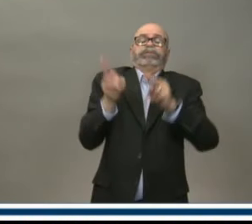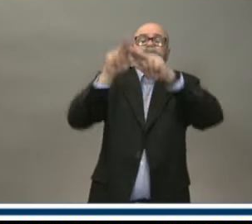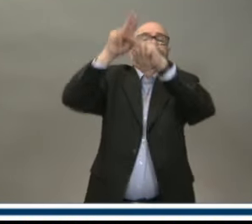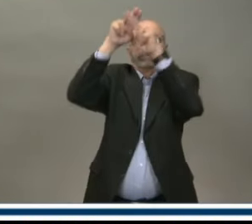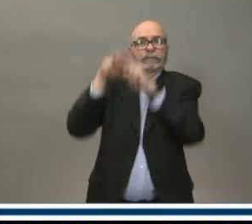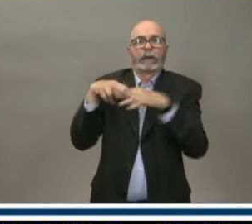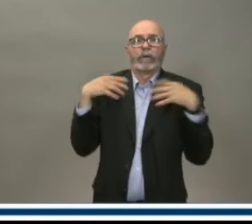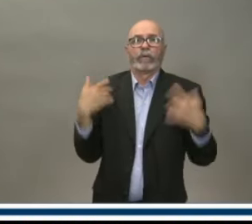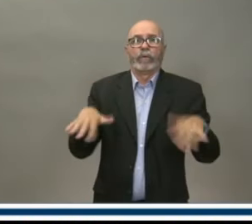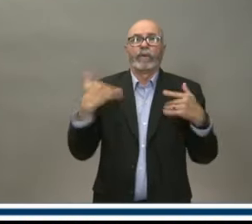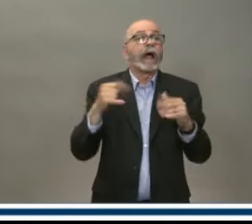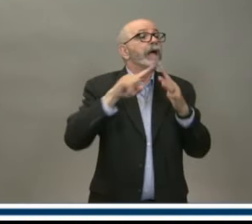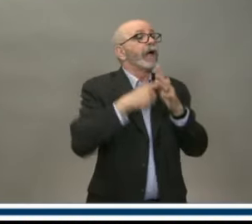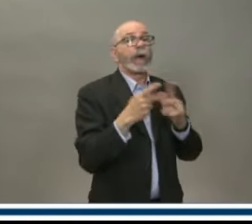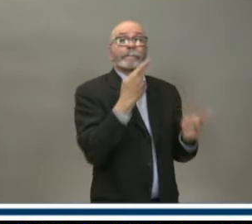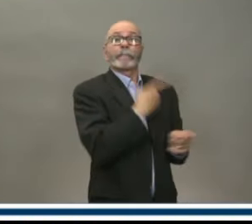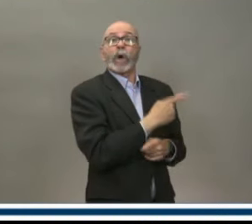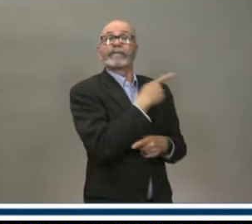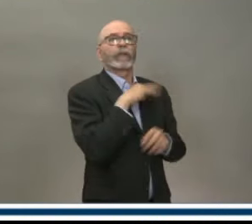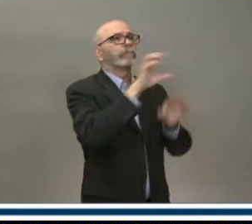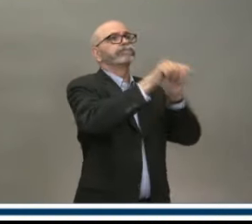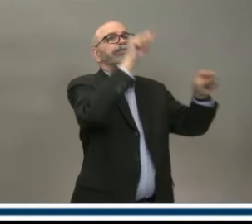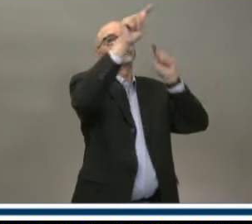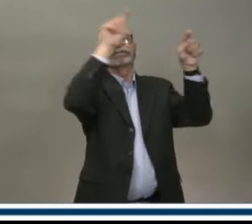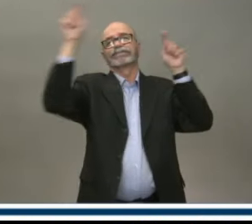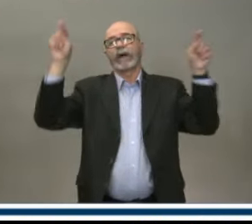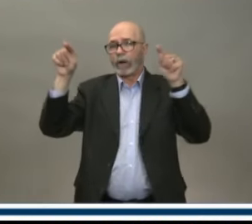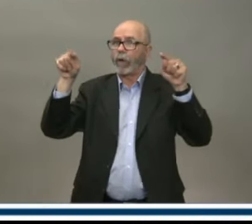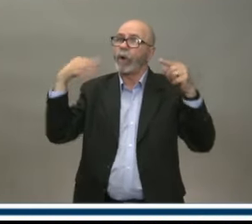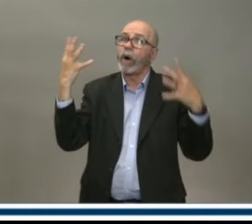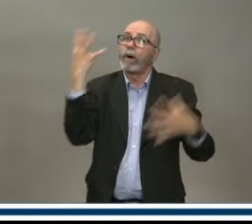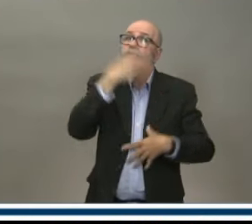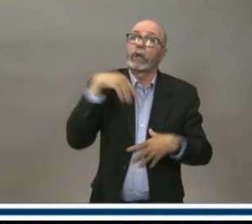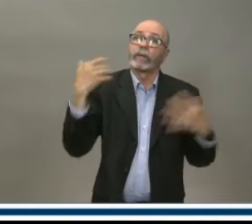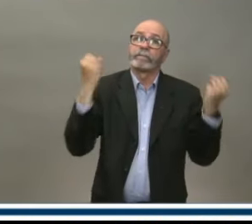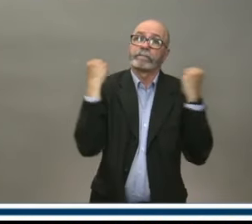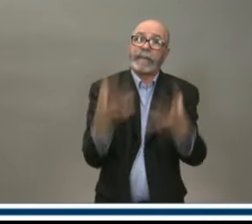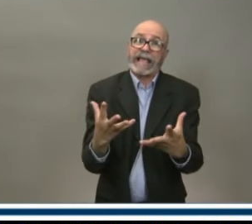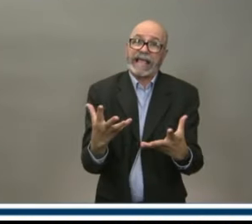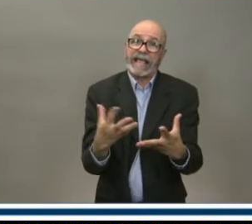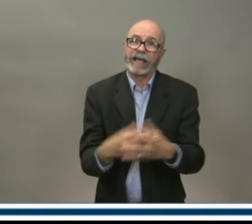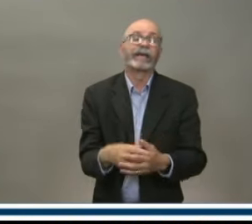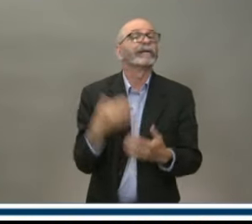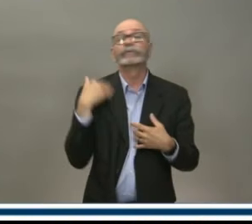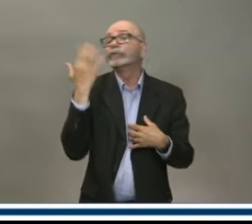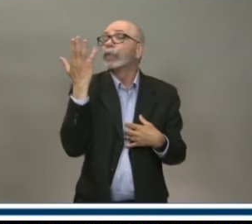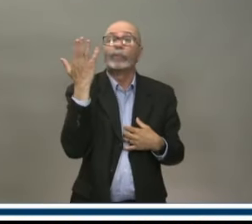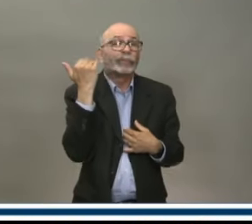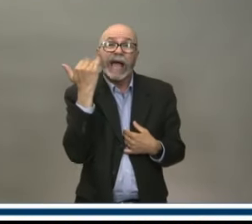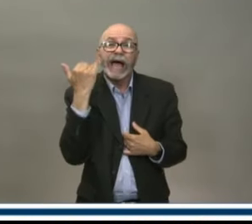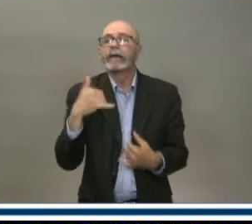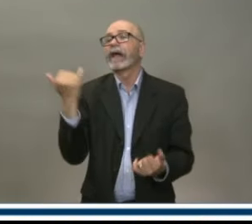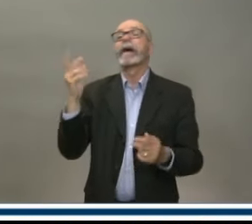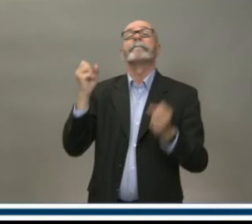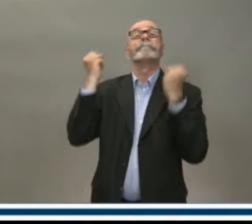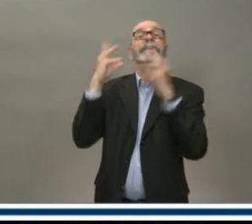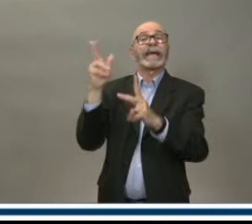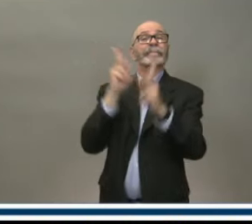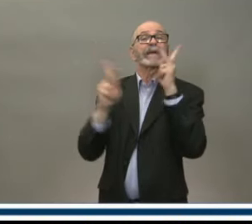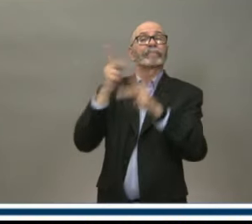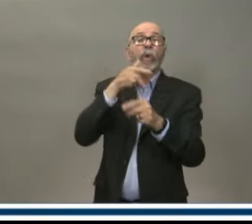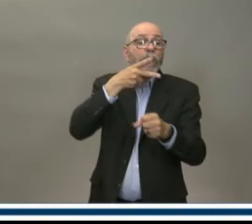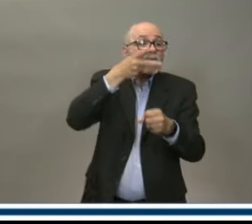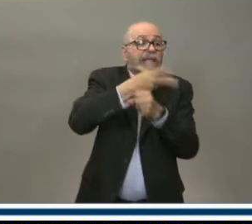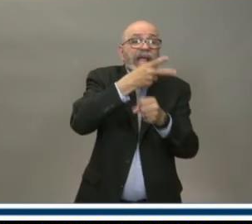province in the country. That's thanks to a range of people in the healthcare system, in our lab